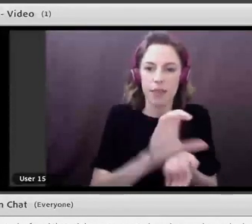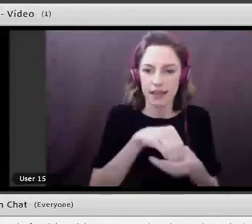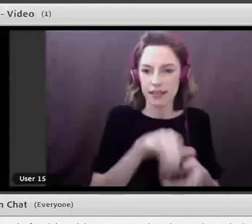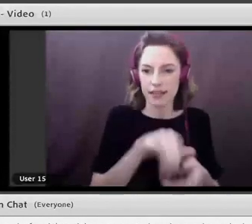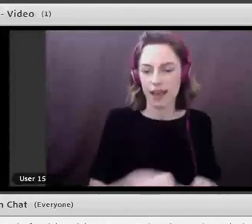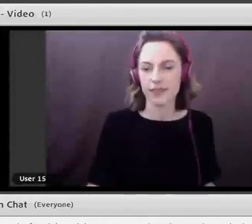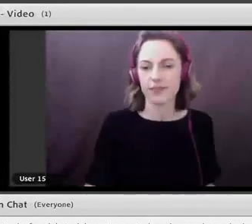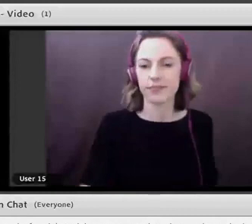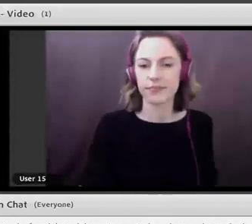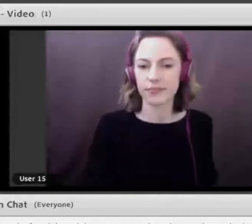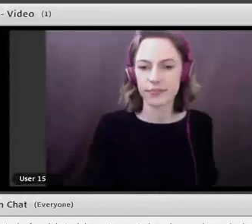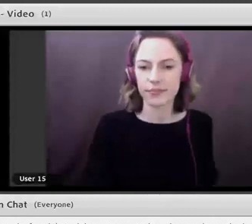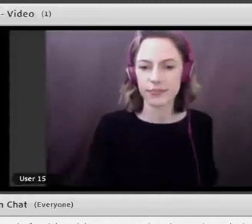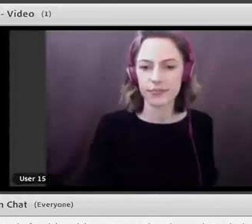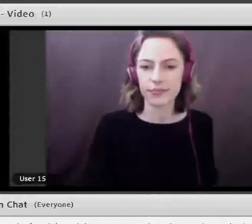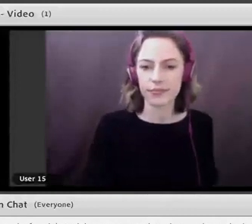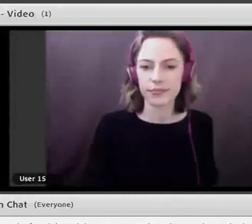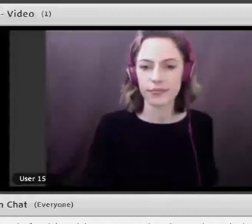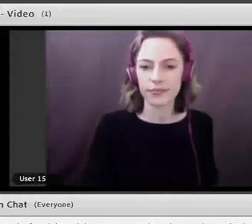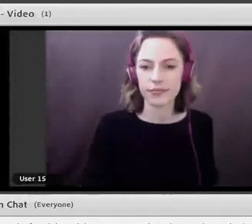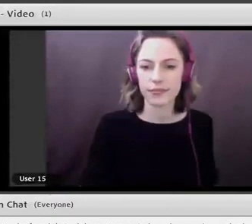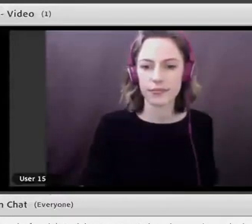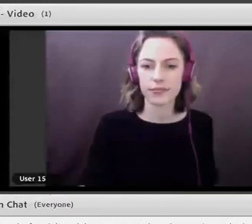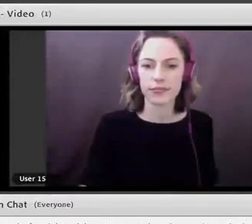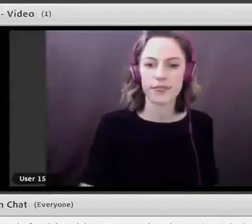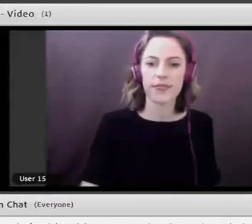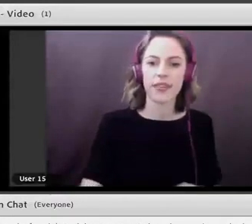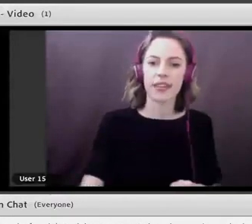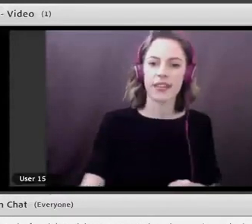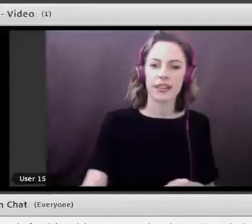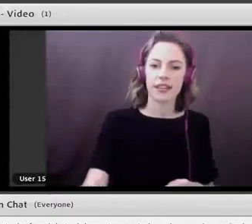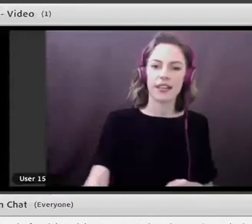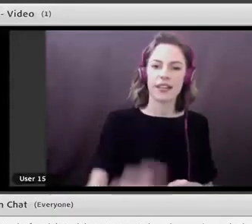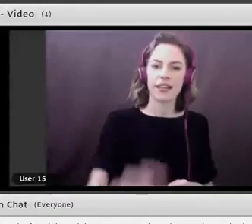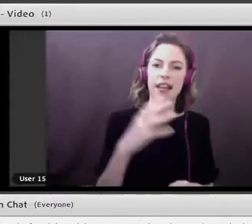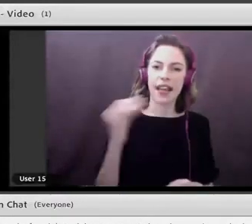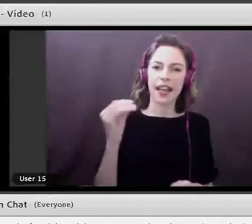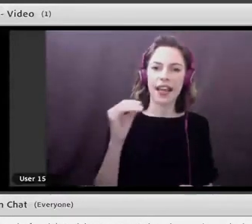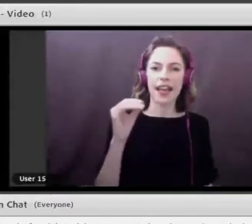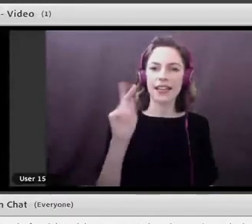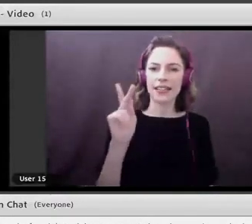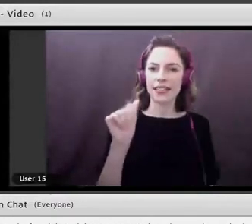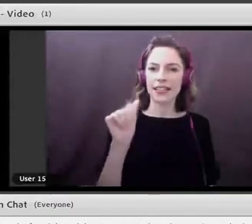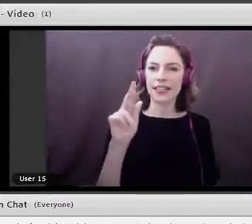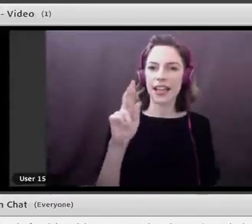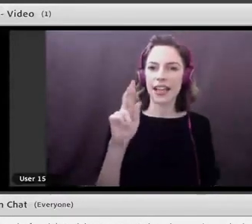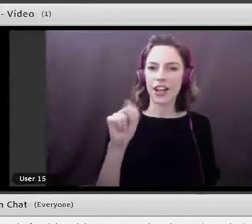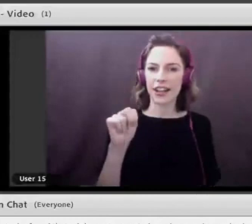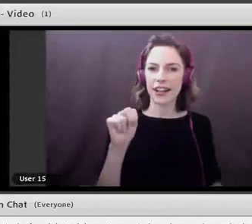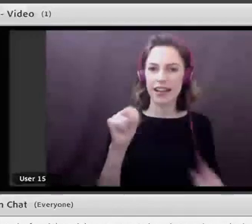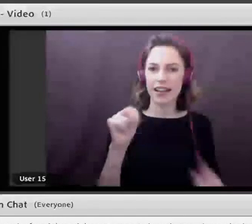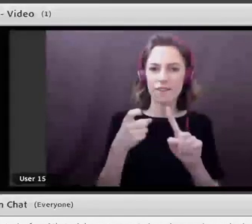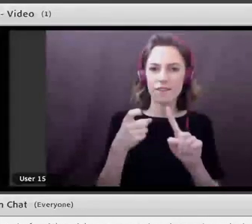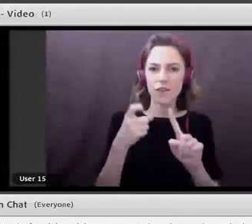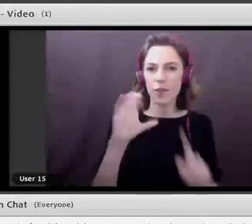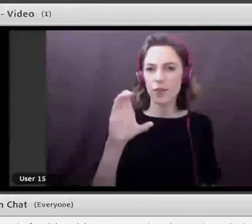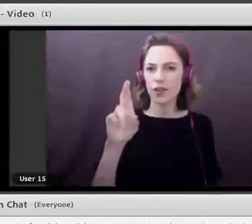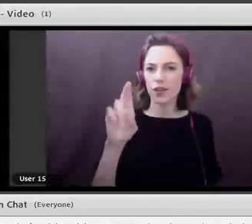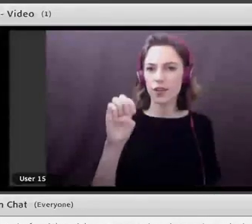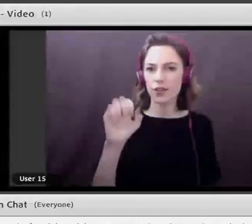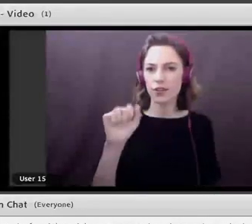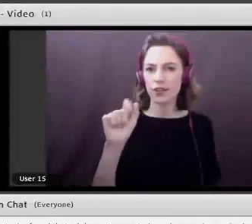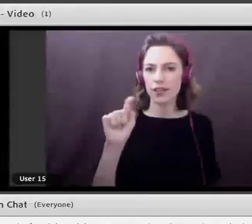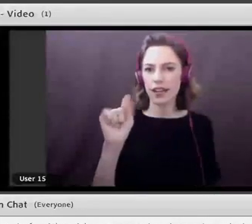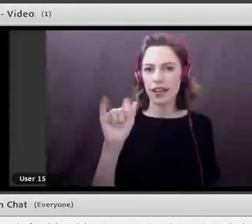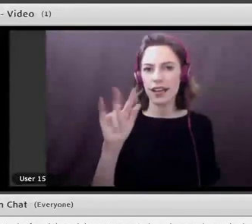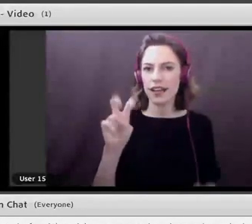know, and Karen had mentioned from Creative that obviously in the current baselines that we're doing in our